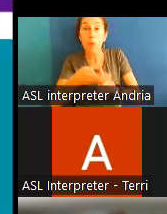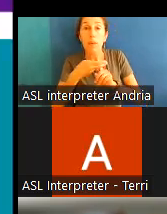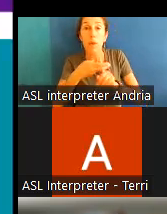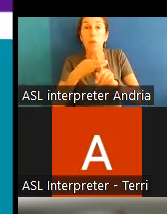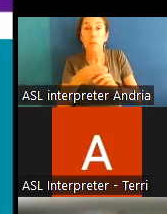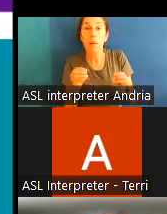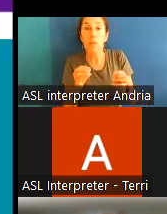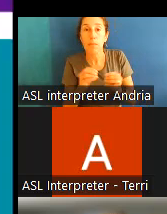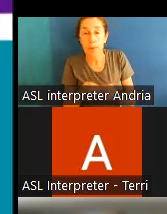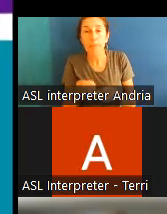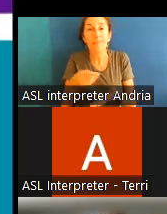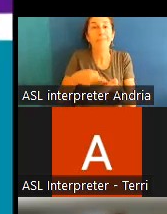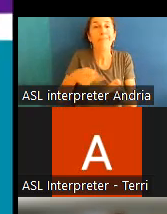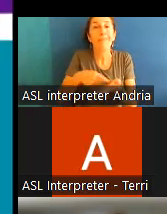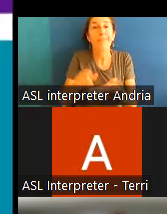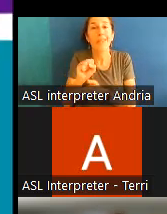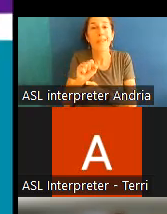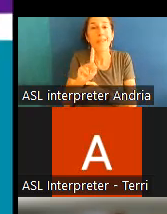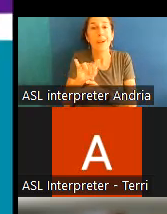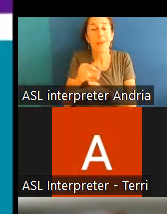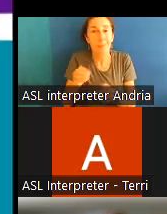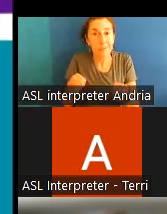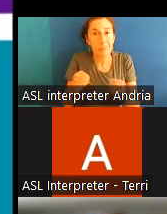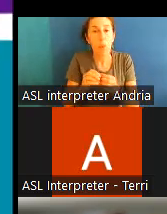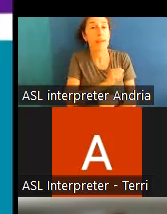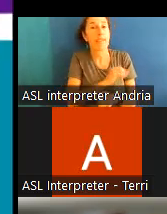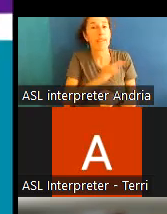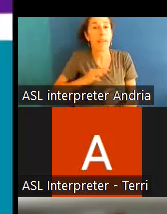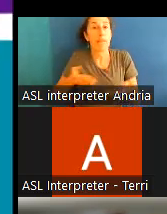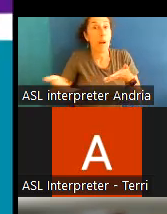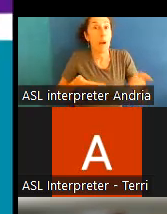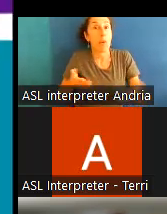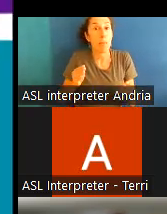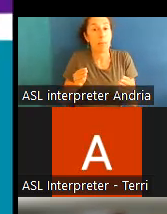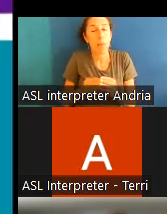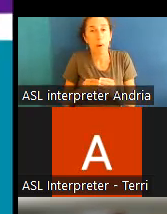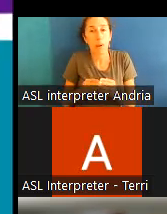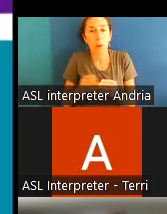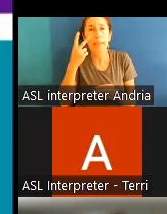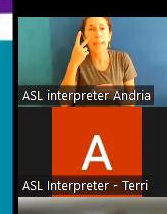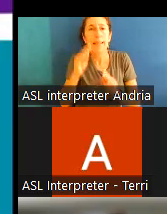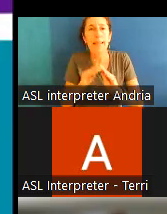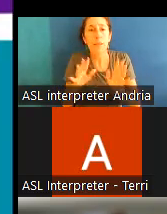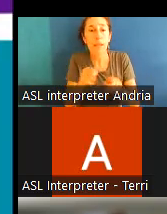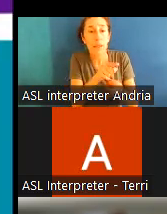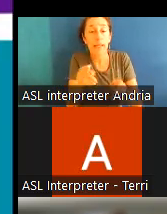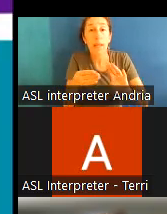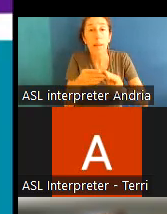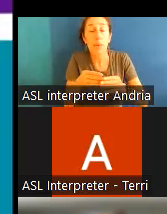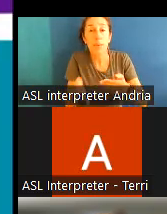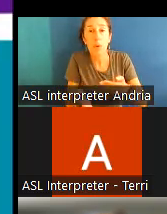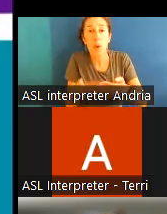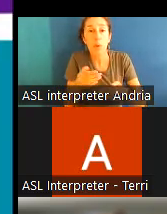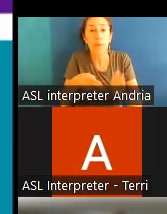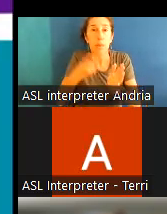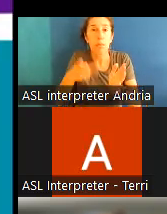up, additional staff had to be hired. I mean, you are literally serving double the amount of people in shelter. You can't do that with the same amount of